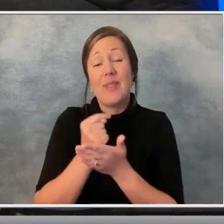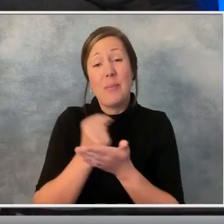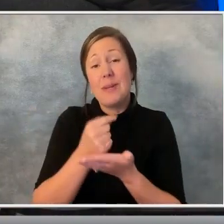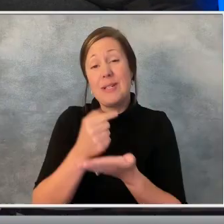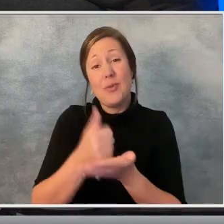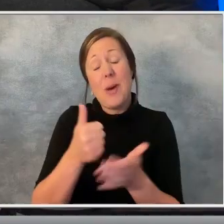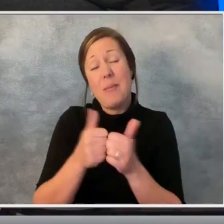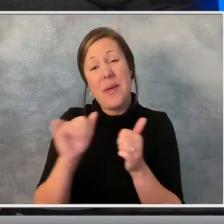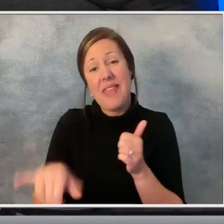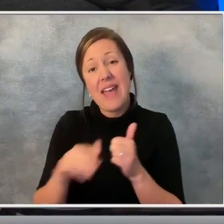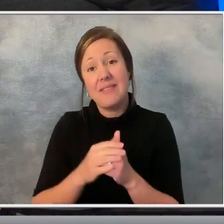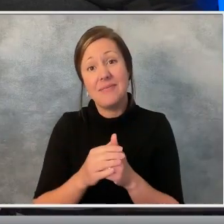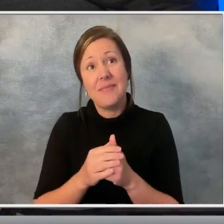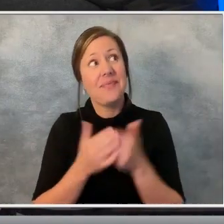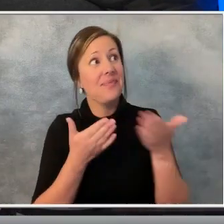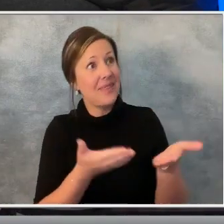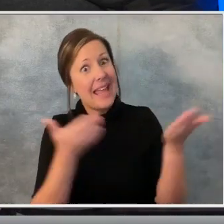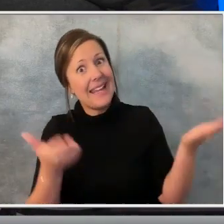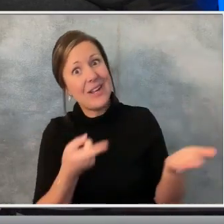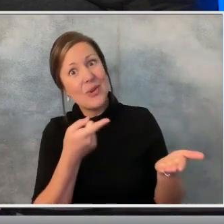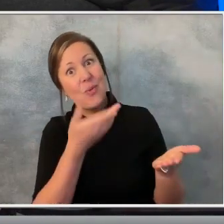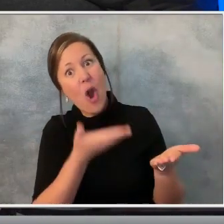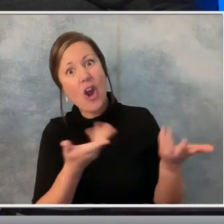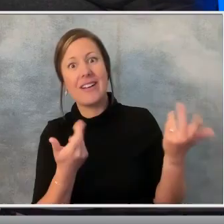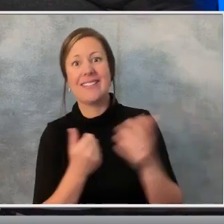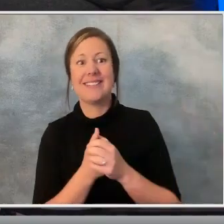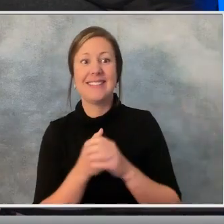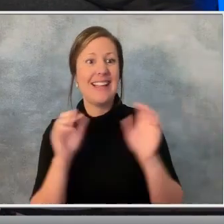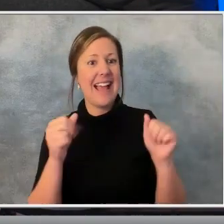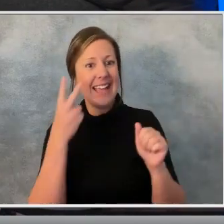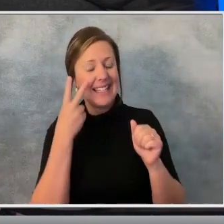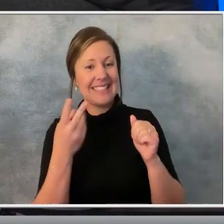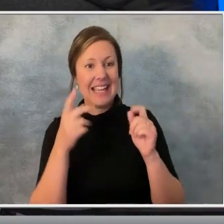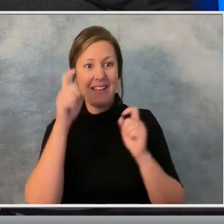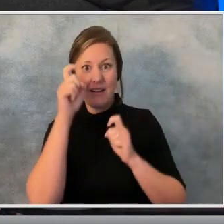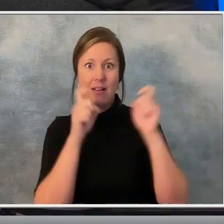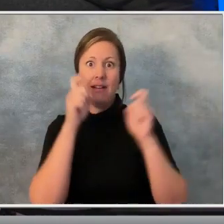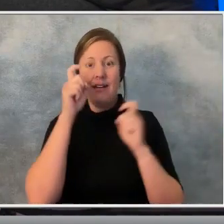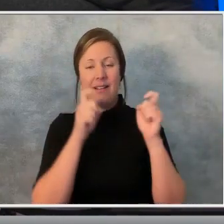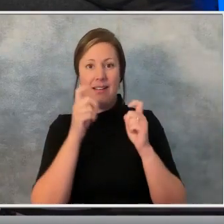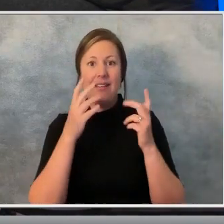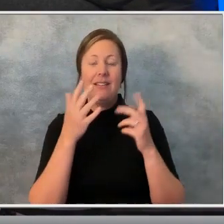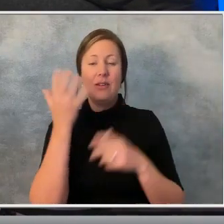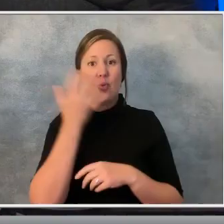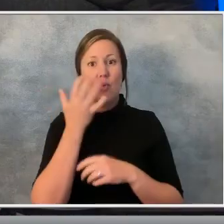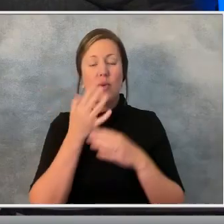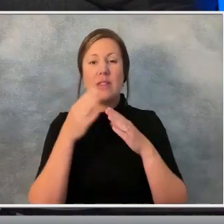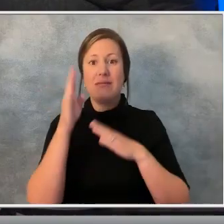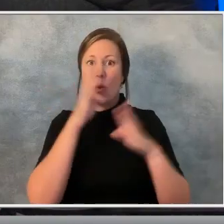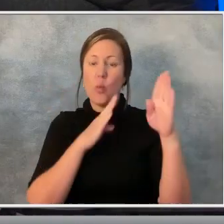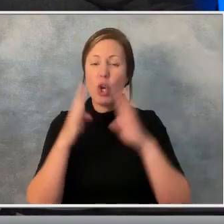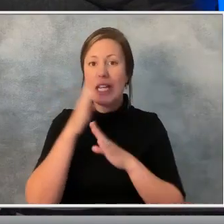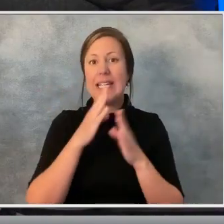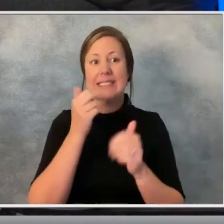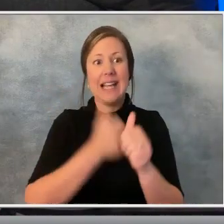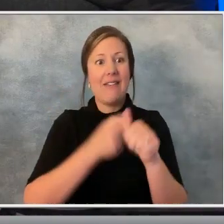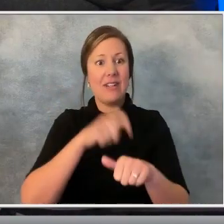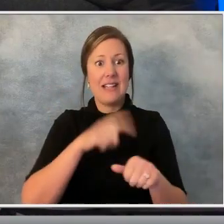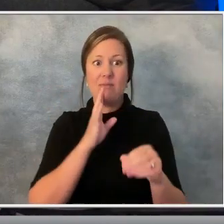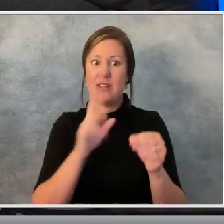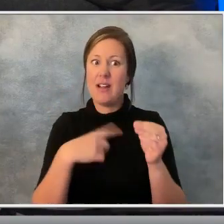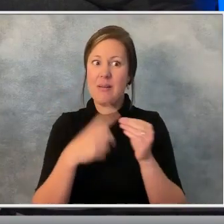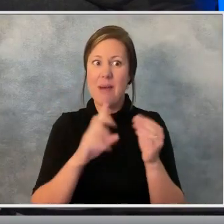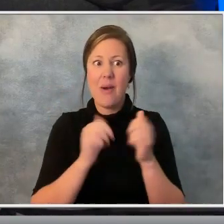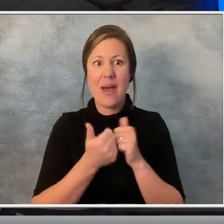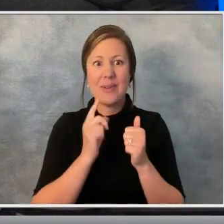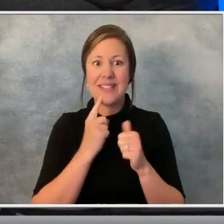are sitting here this morning. I could see the worry on your face every time we talk about how serious it was. But it's good to have you smiling